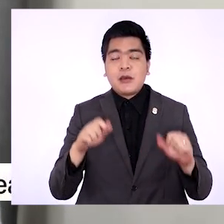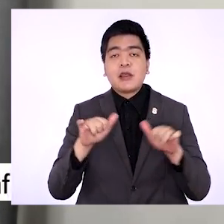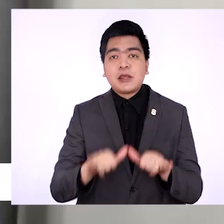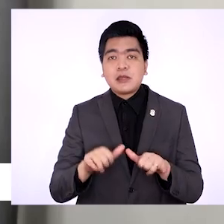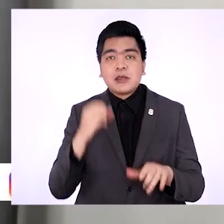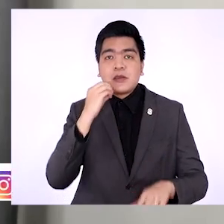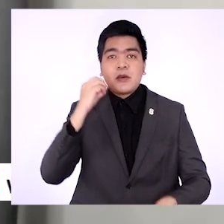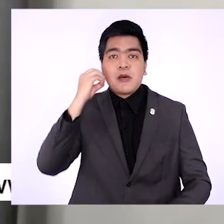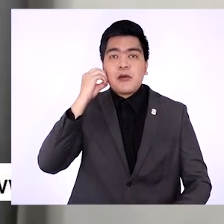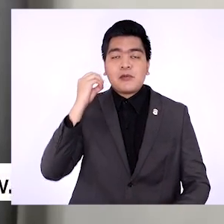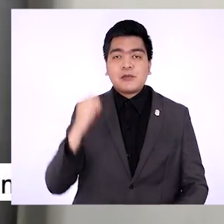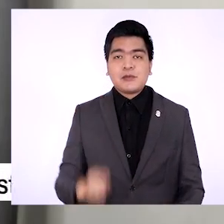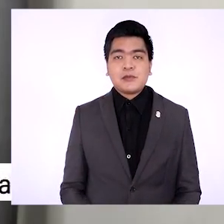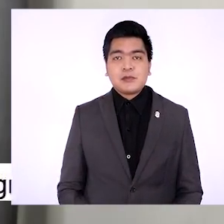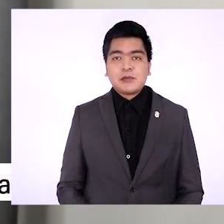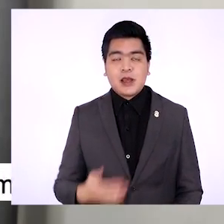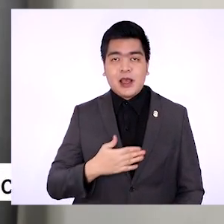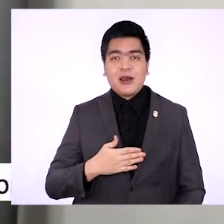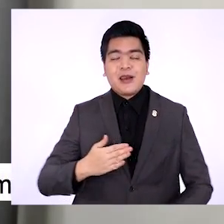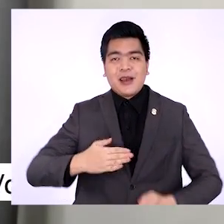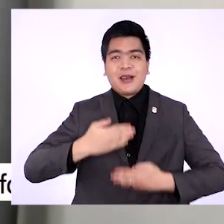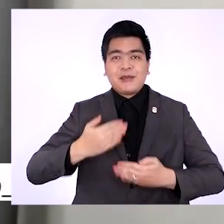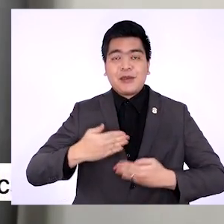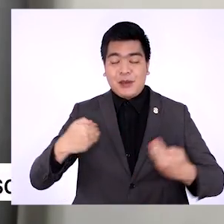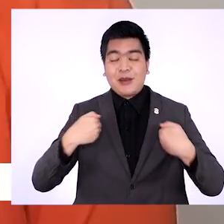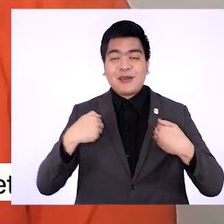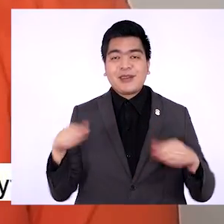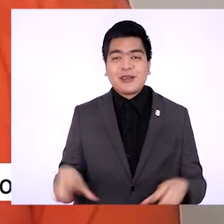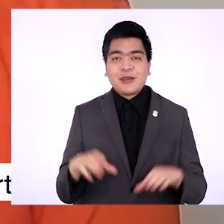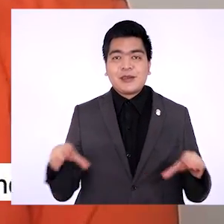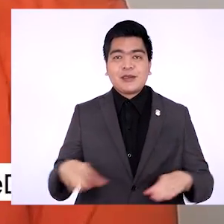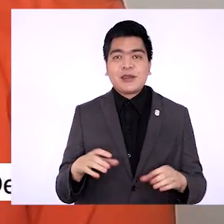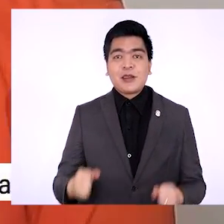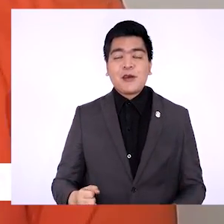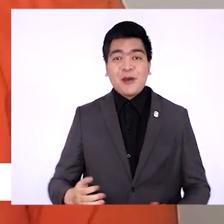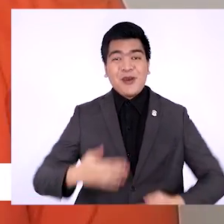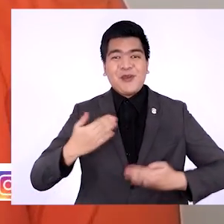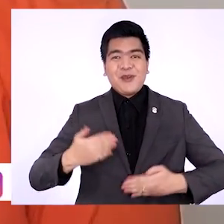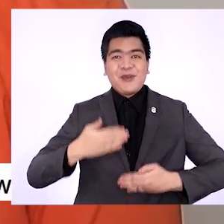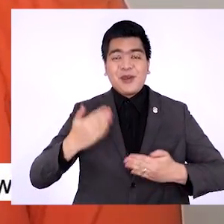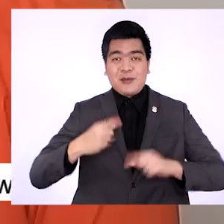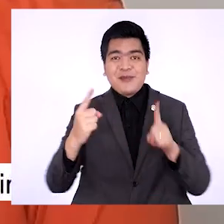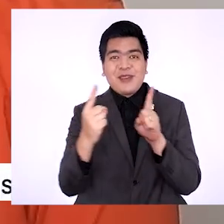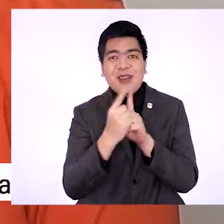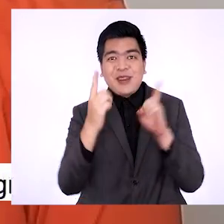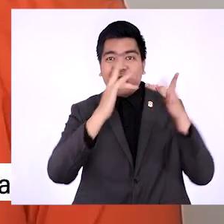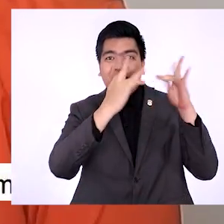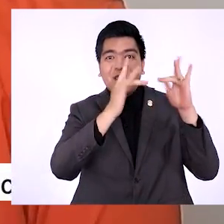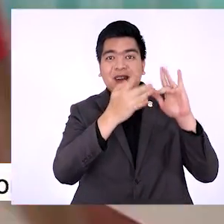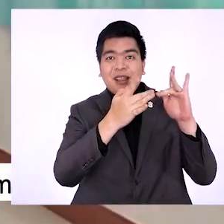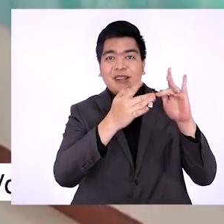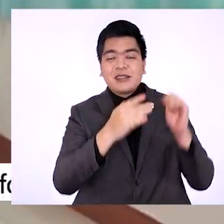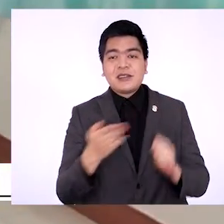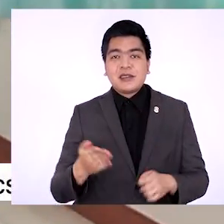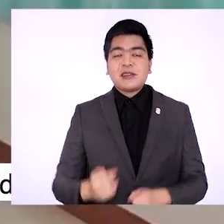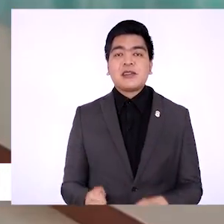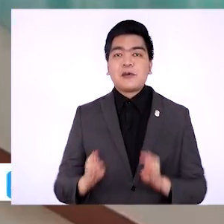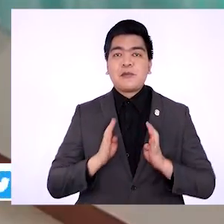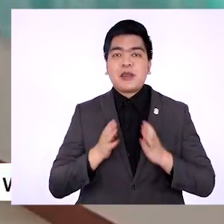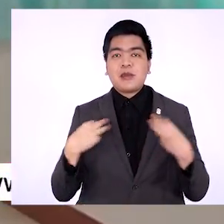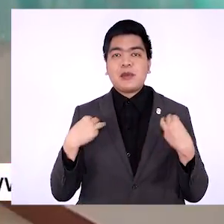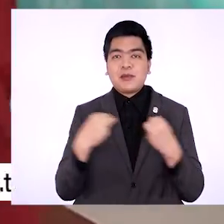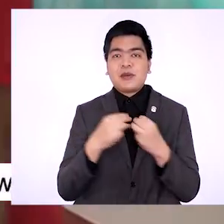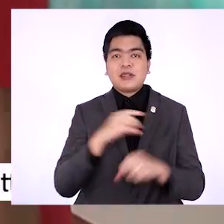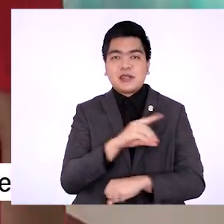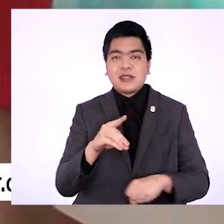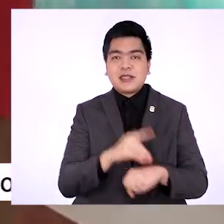of restrictions. I'm glad we had this kind of activity. It was fun meeting online other Binhi members in our district.